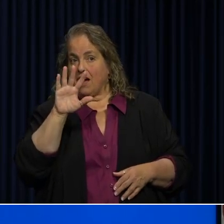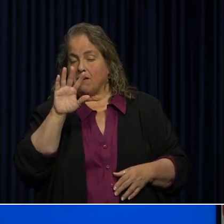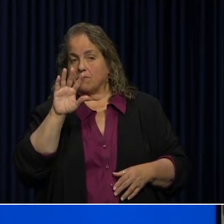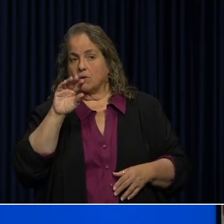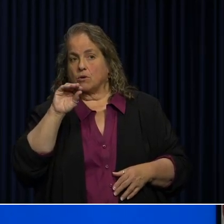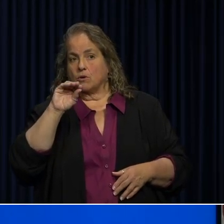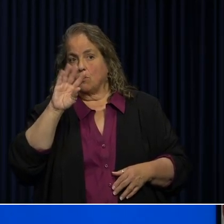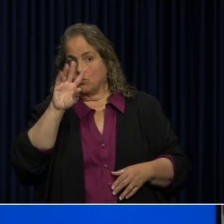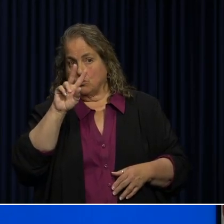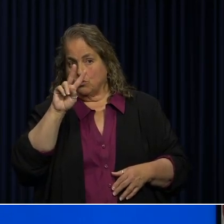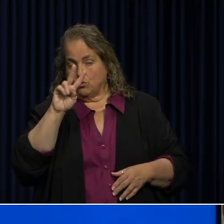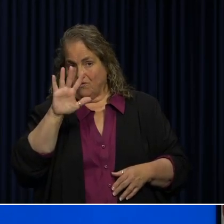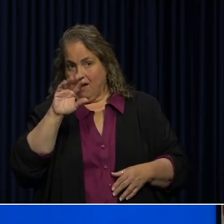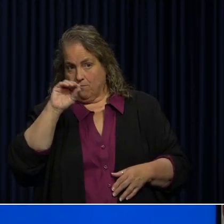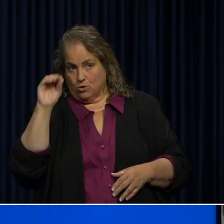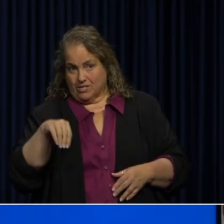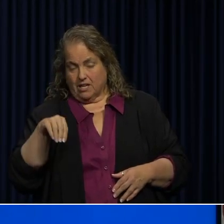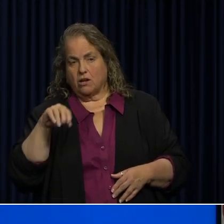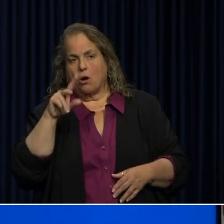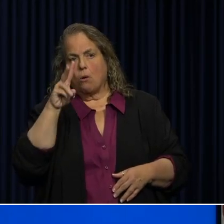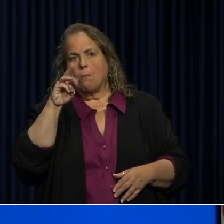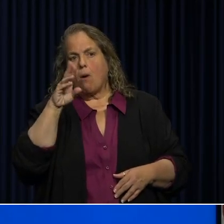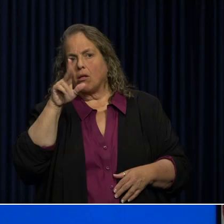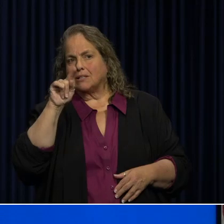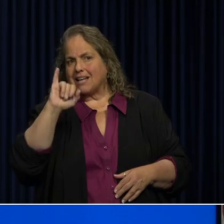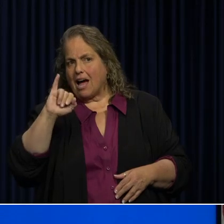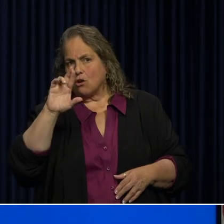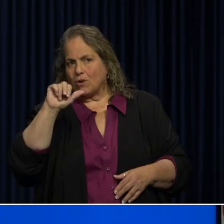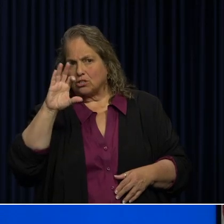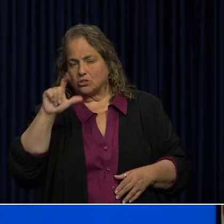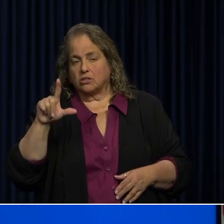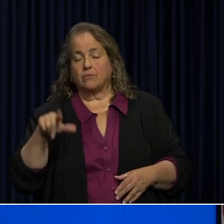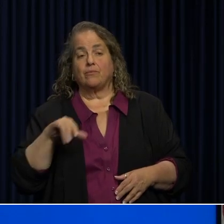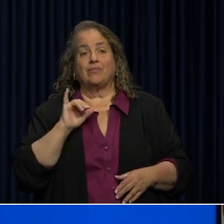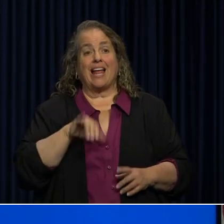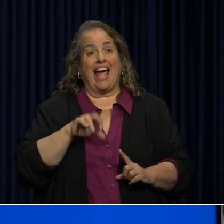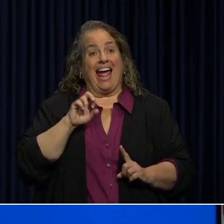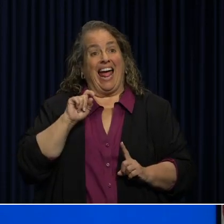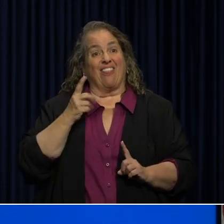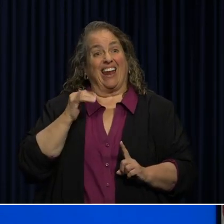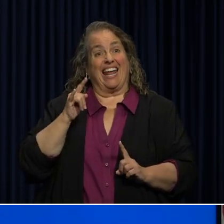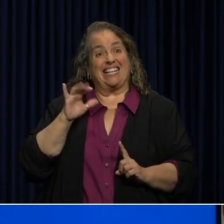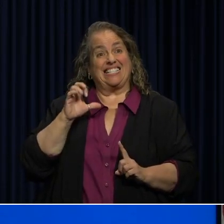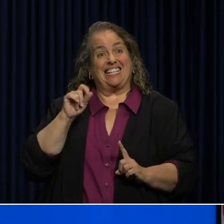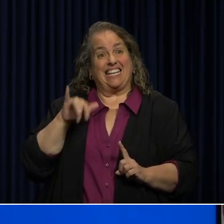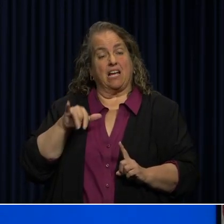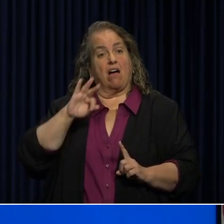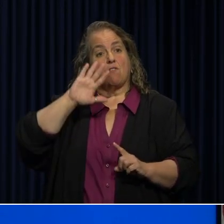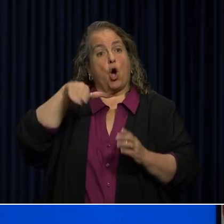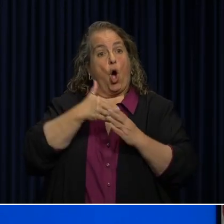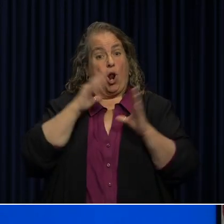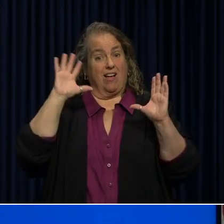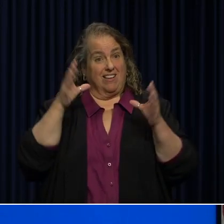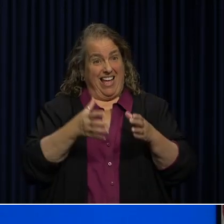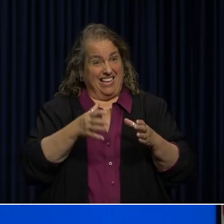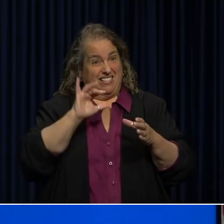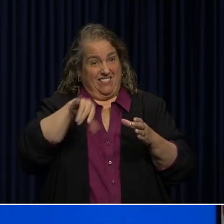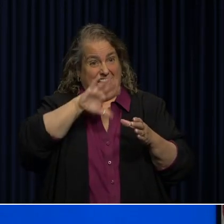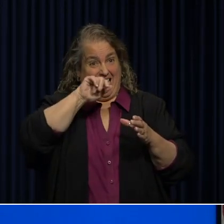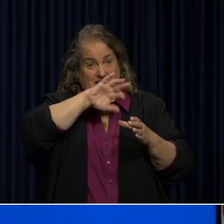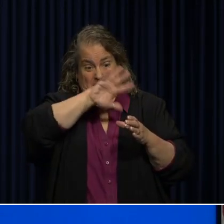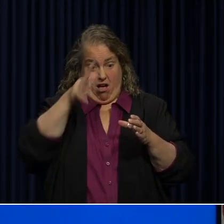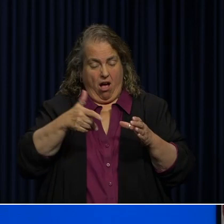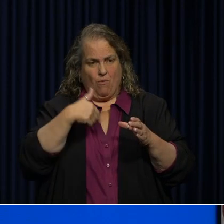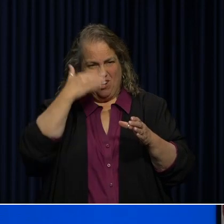5.24% multiracial. On ethnicity of all cases, we know about 72%